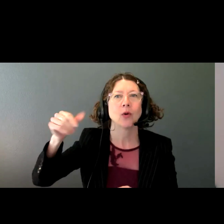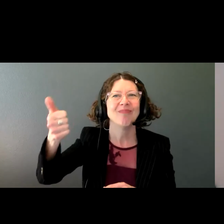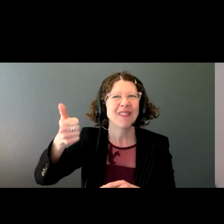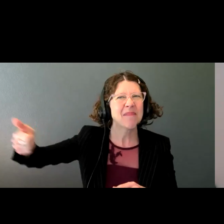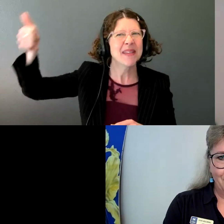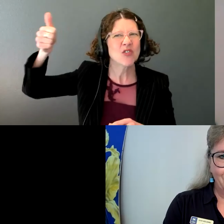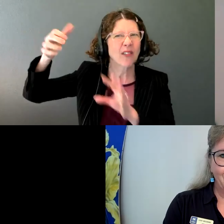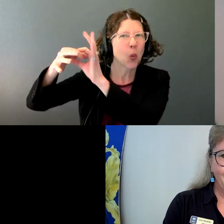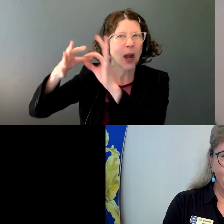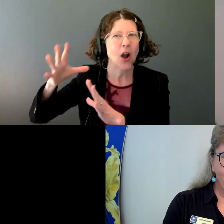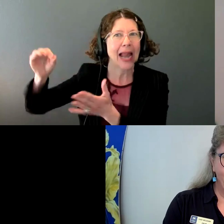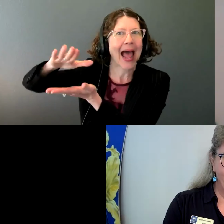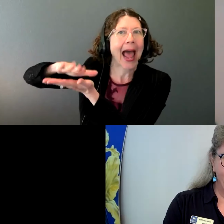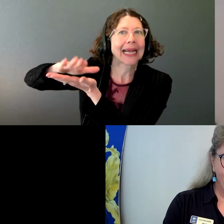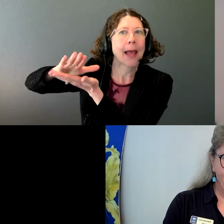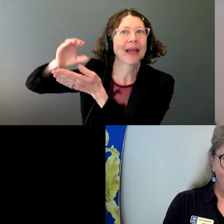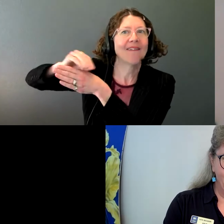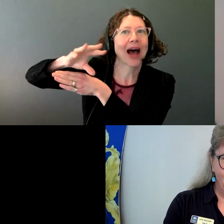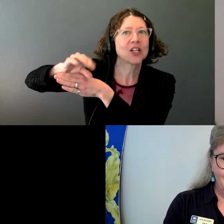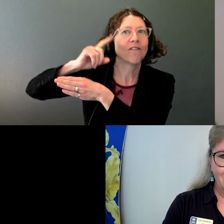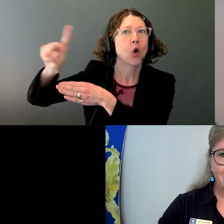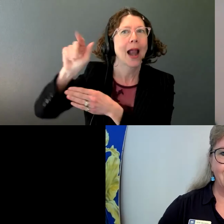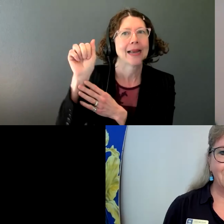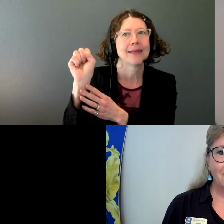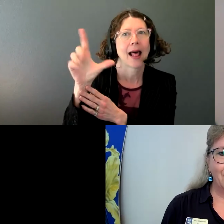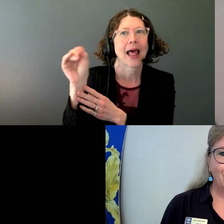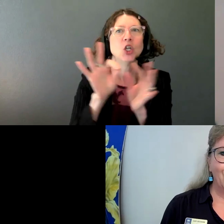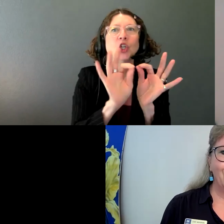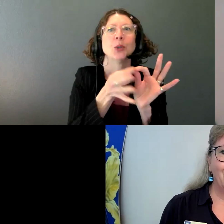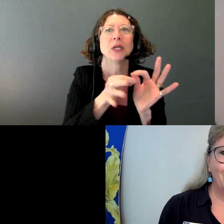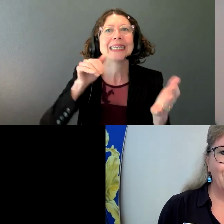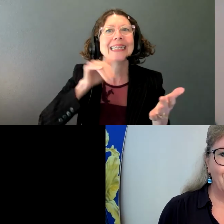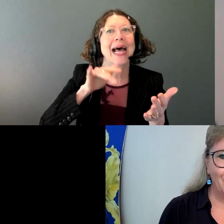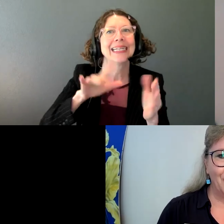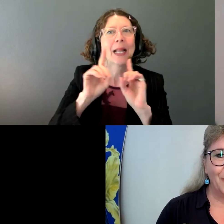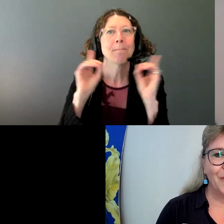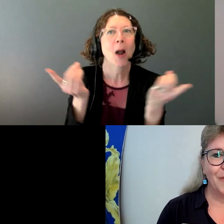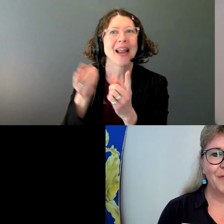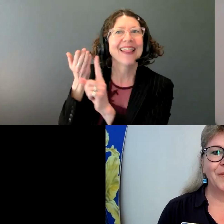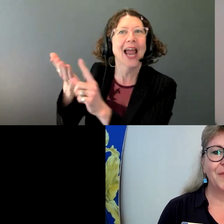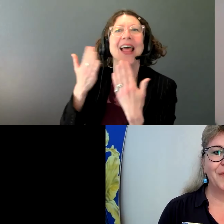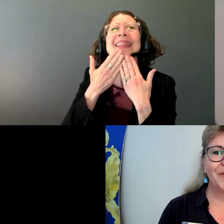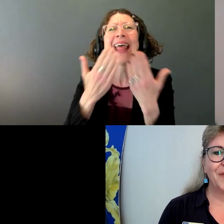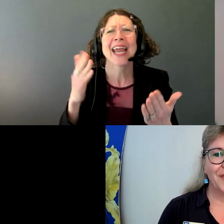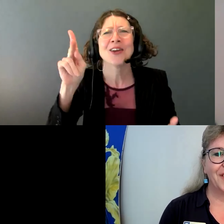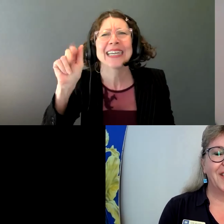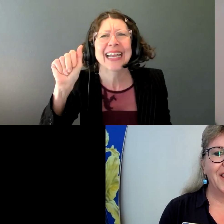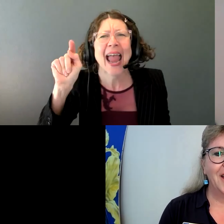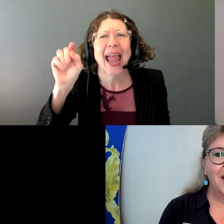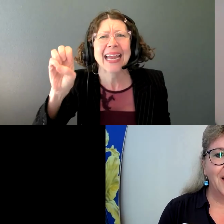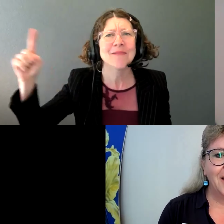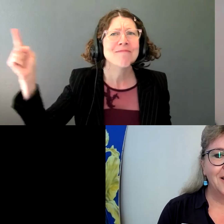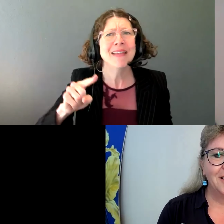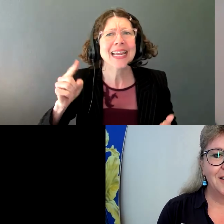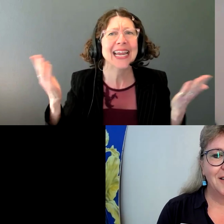academic advisor for the ASL and Interpreting Studies department there. Thank you, Kate, for being here